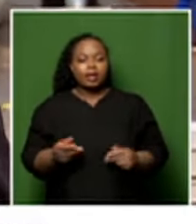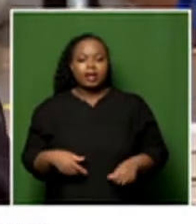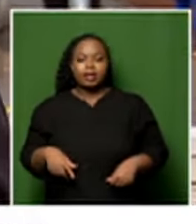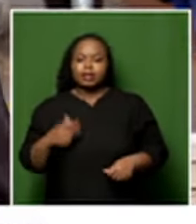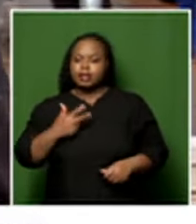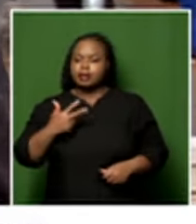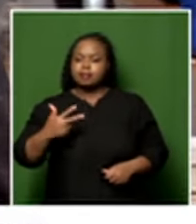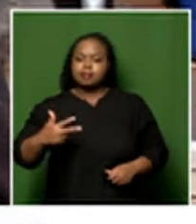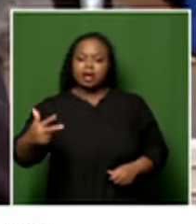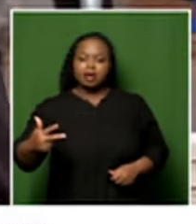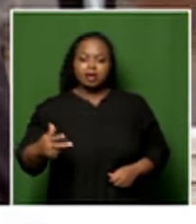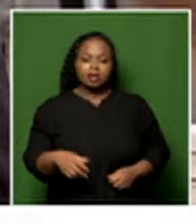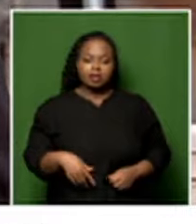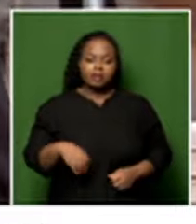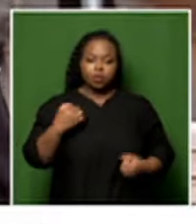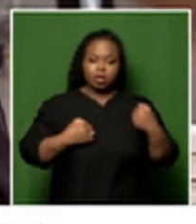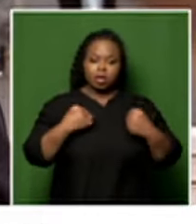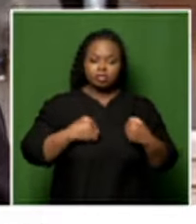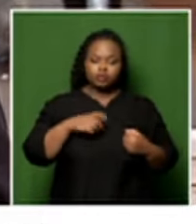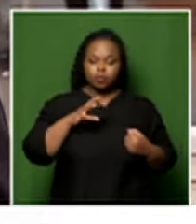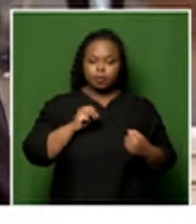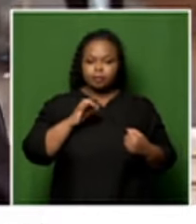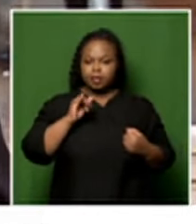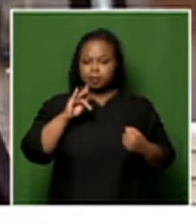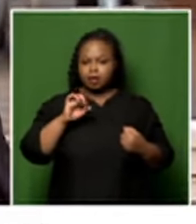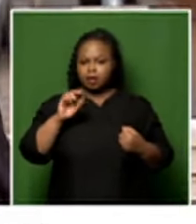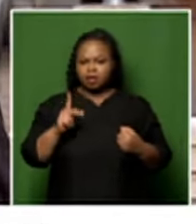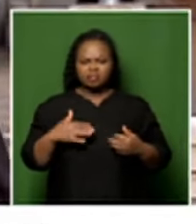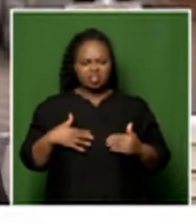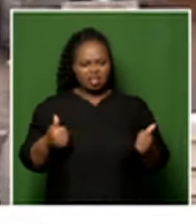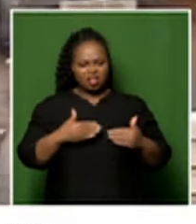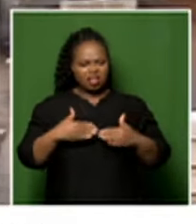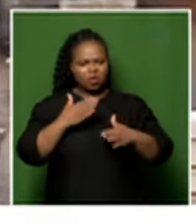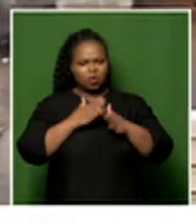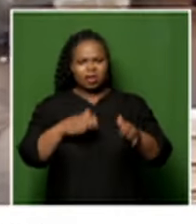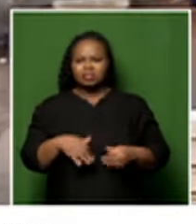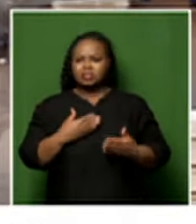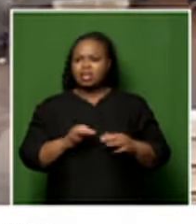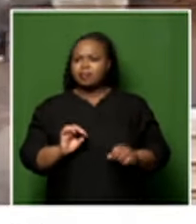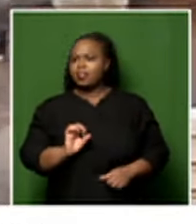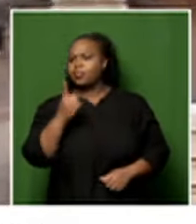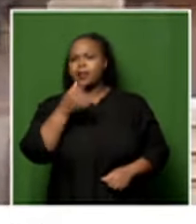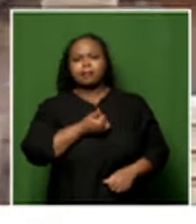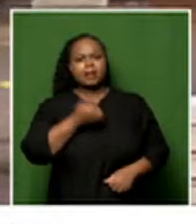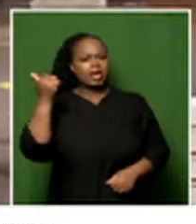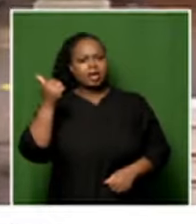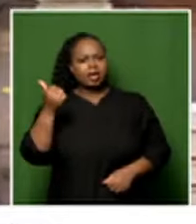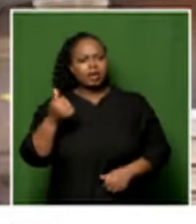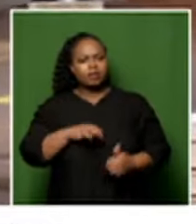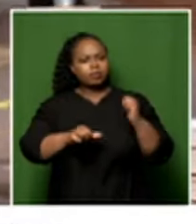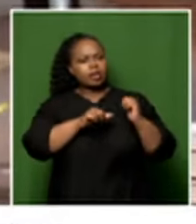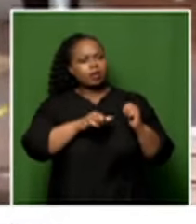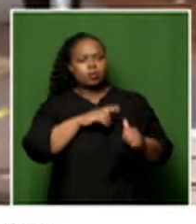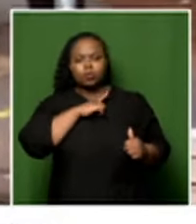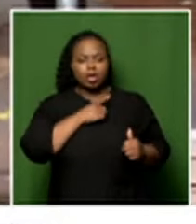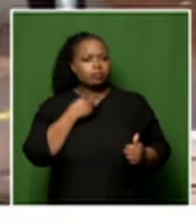parking lot of the Milpark Hospital, where some of the healthcare workers had to be turned back because apparently the